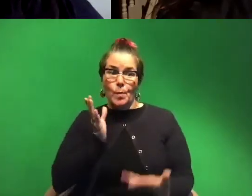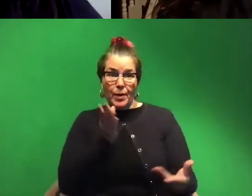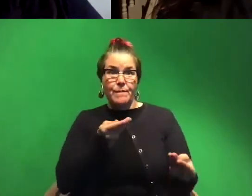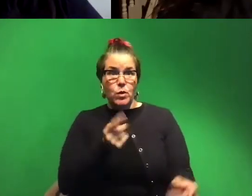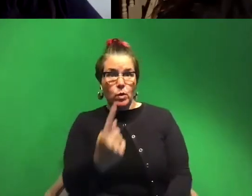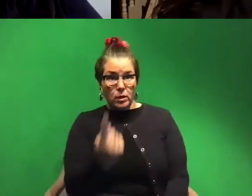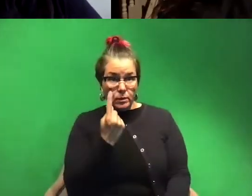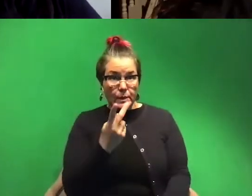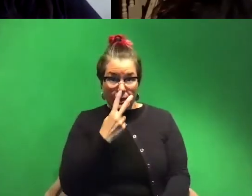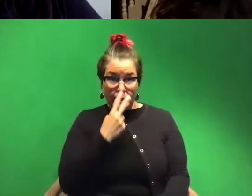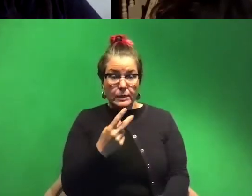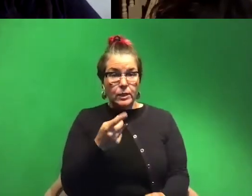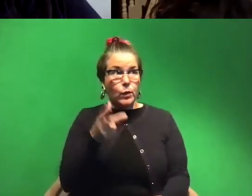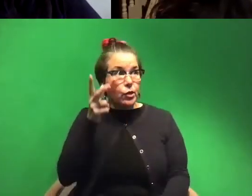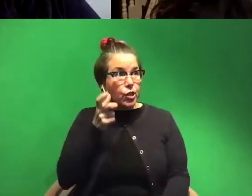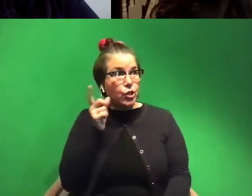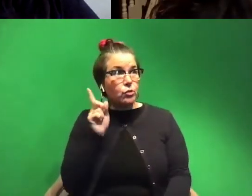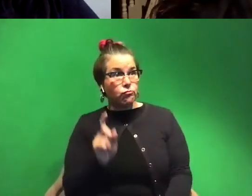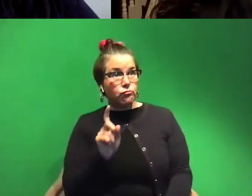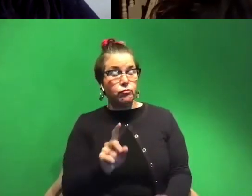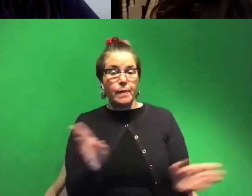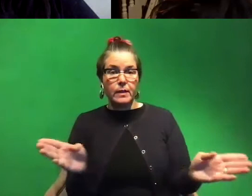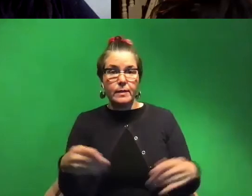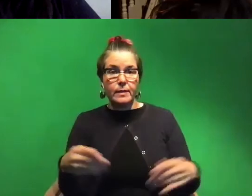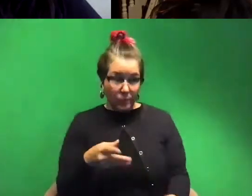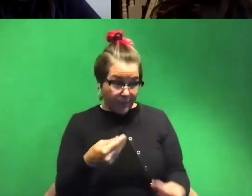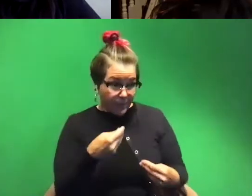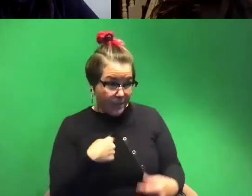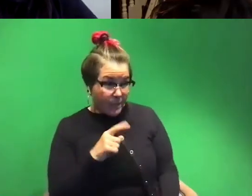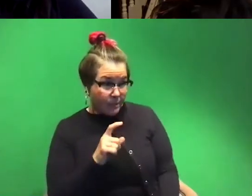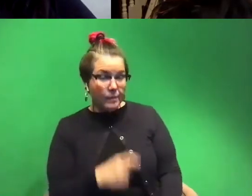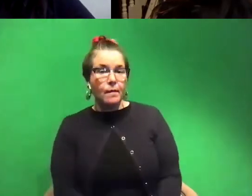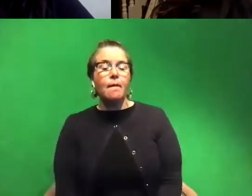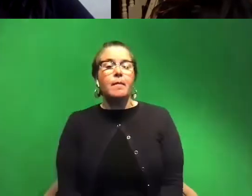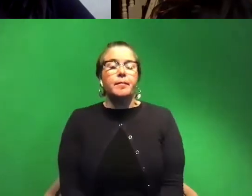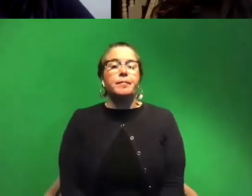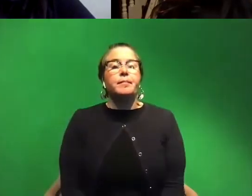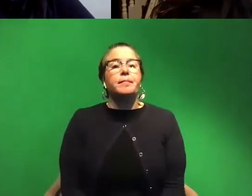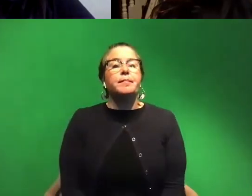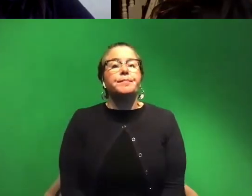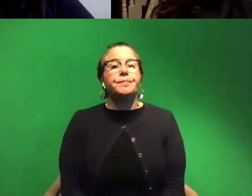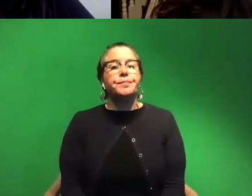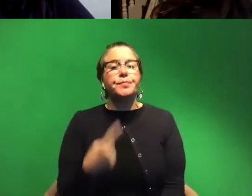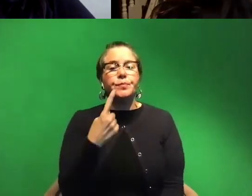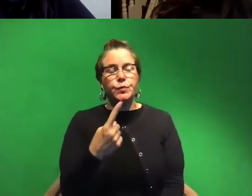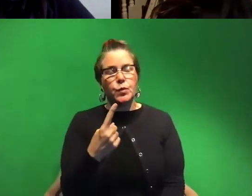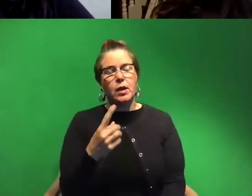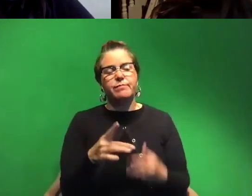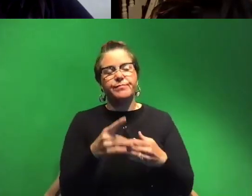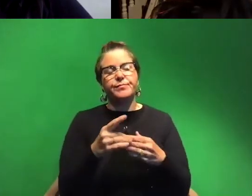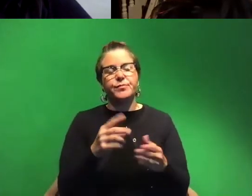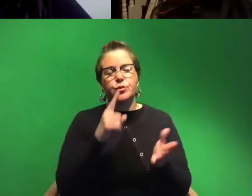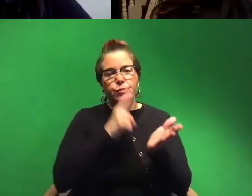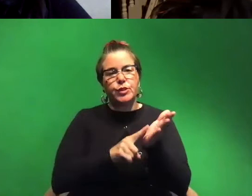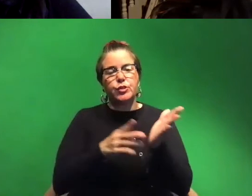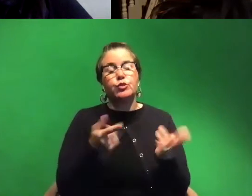out when they see you or hear you approaching the tank to see if you're going to feed them. Mm. One of our head researchers, she tried to